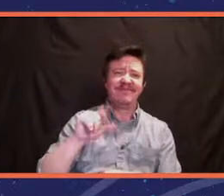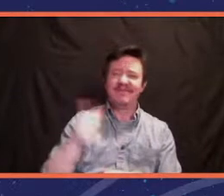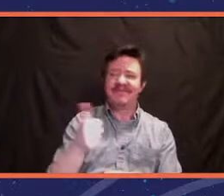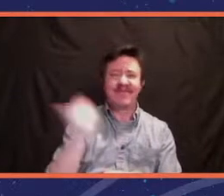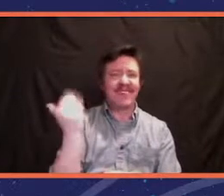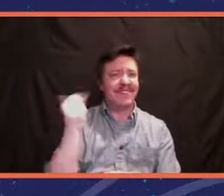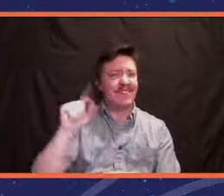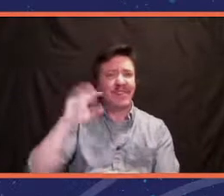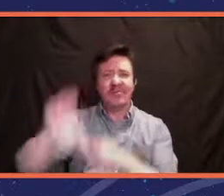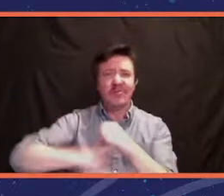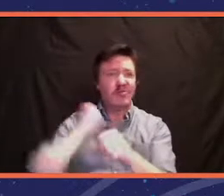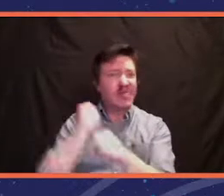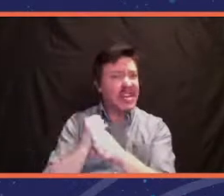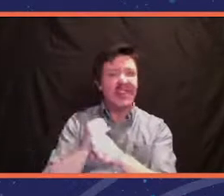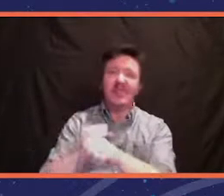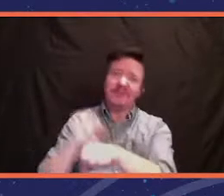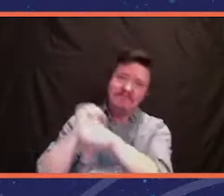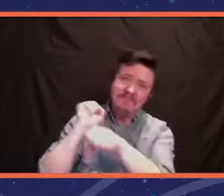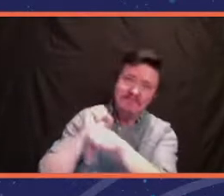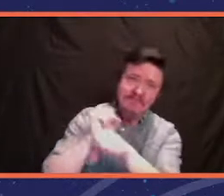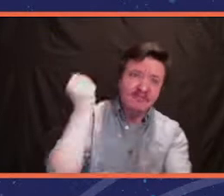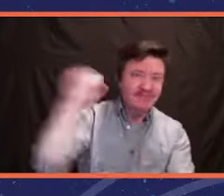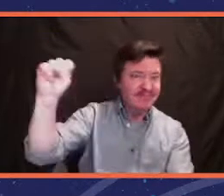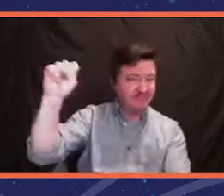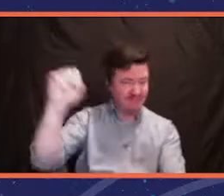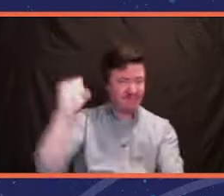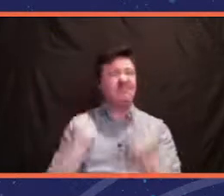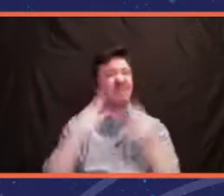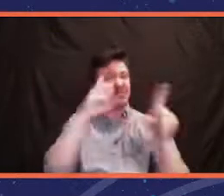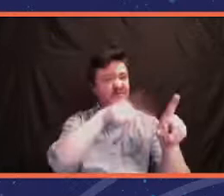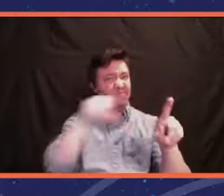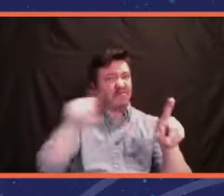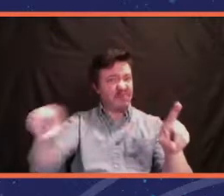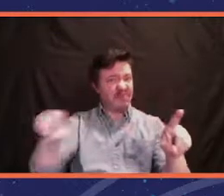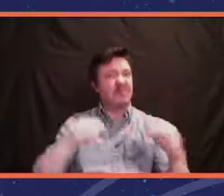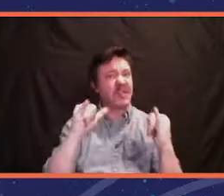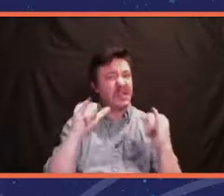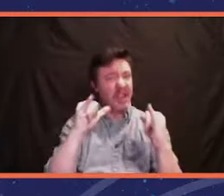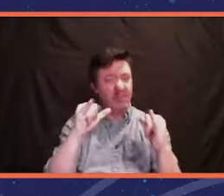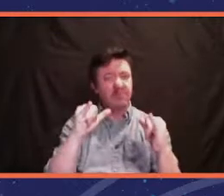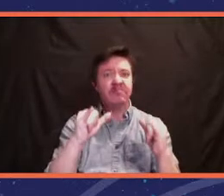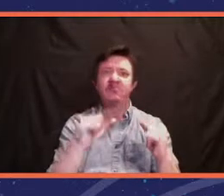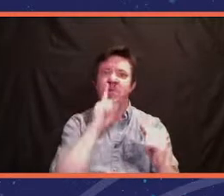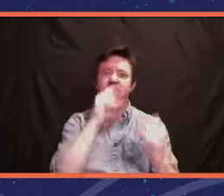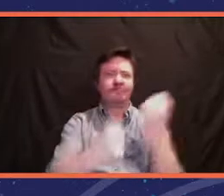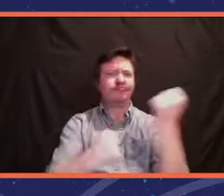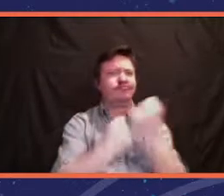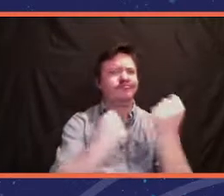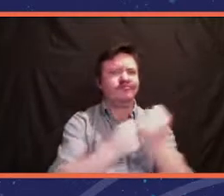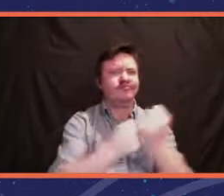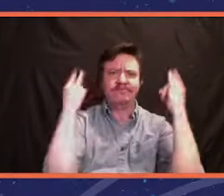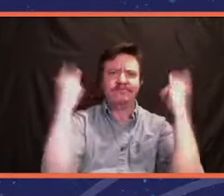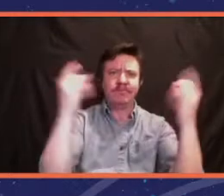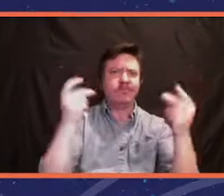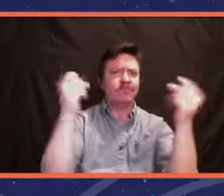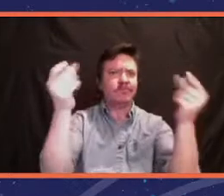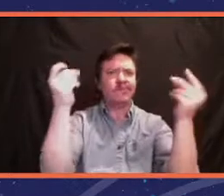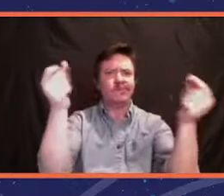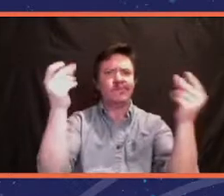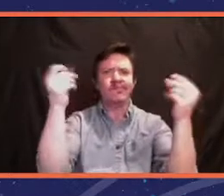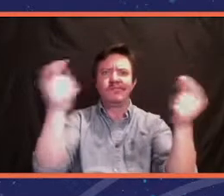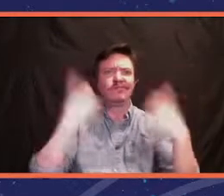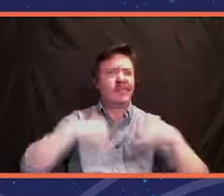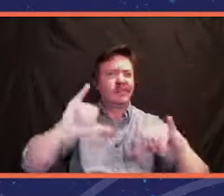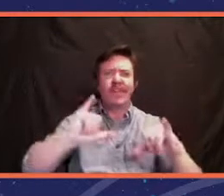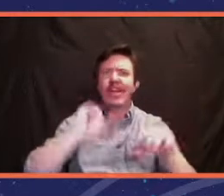folks within this cohort, and just wanting to be able to give them a shout out, give them props, and the fact that we're still doing it and that